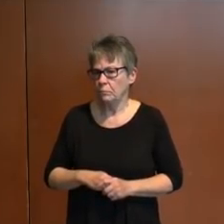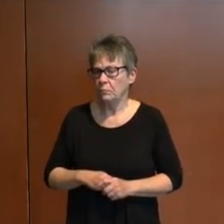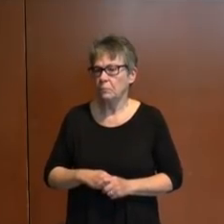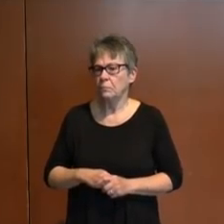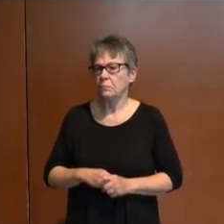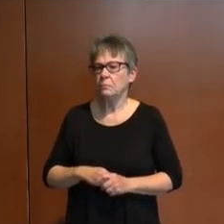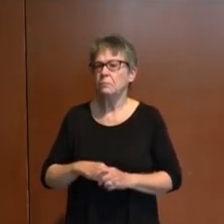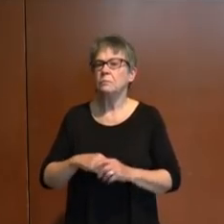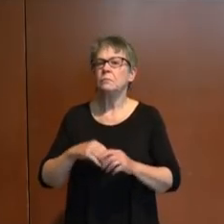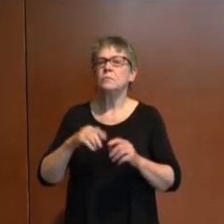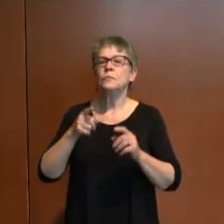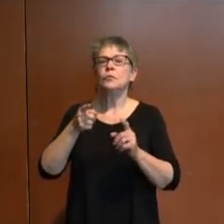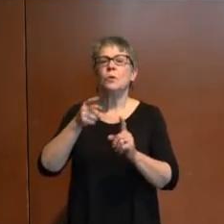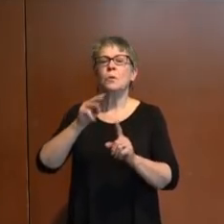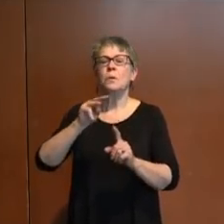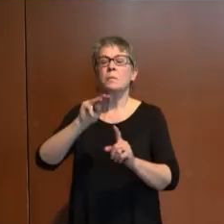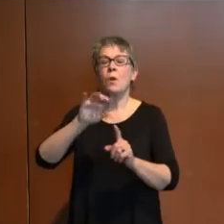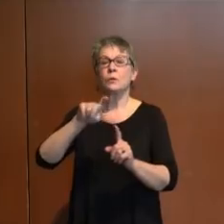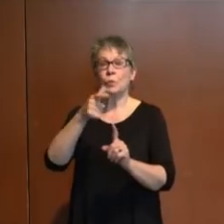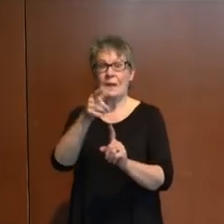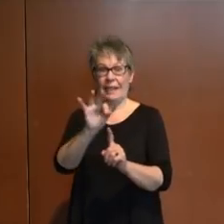covid19.nj.gov,